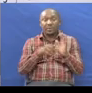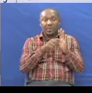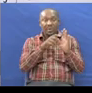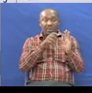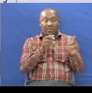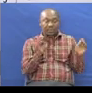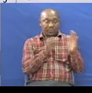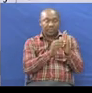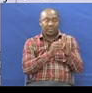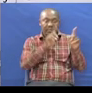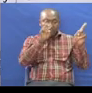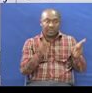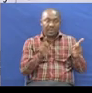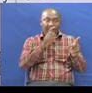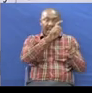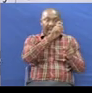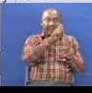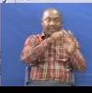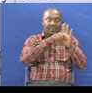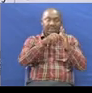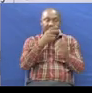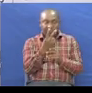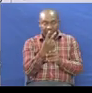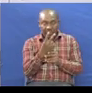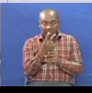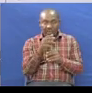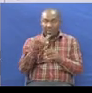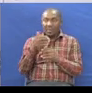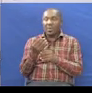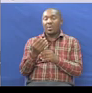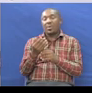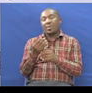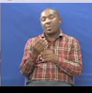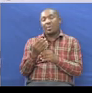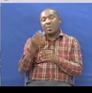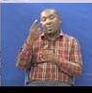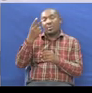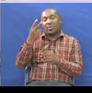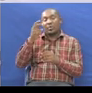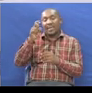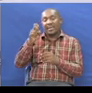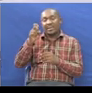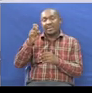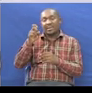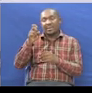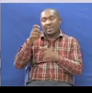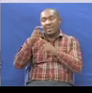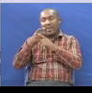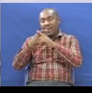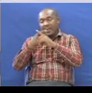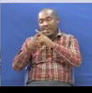to be 0, either one of the number must be 0, or all of the number should be 0. So here, that means